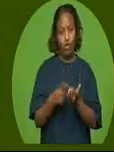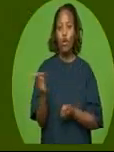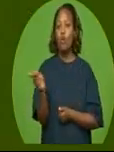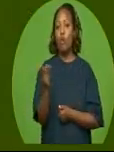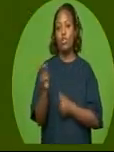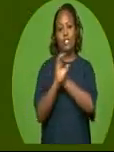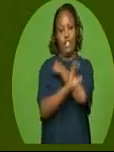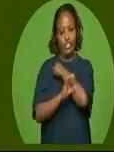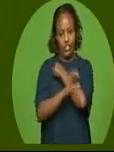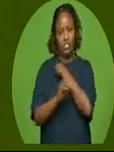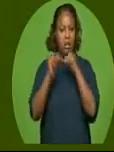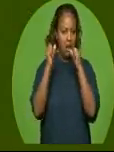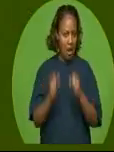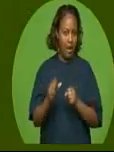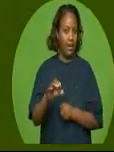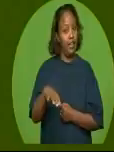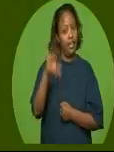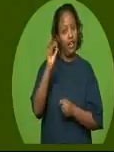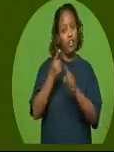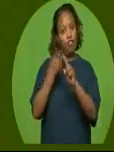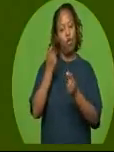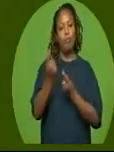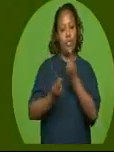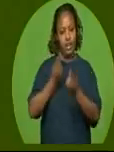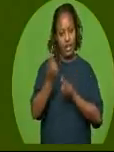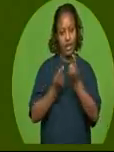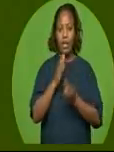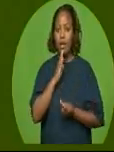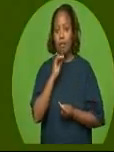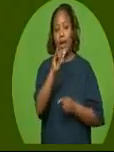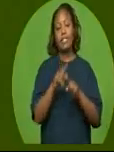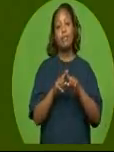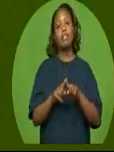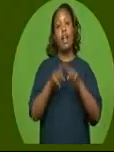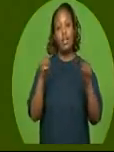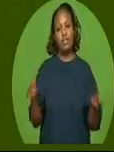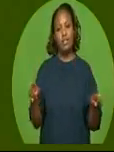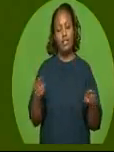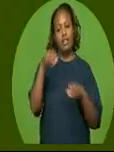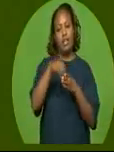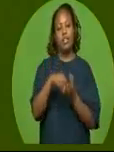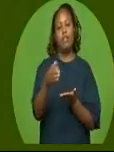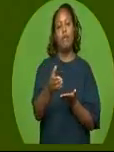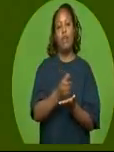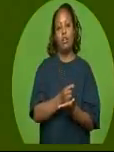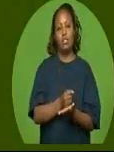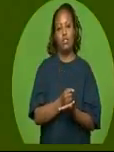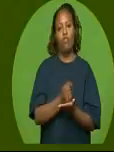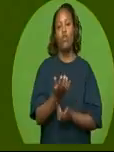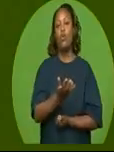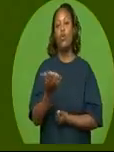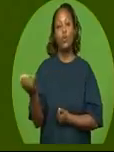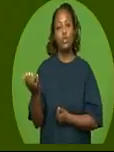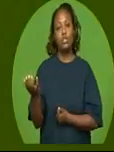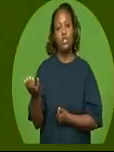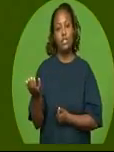Therefore, both nations can gain from trade by specializing in the production